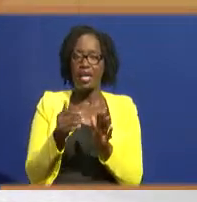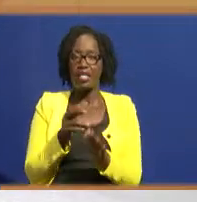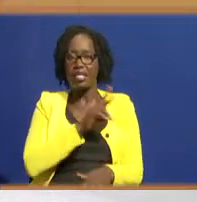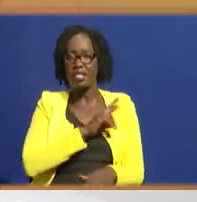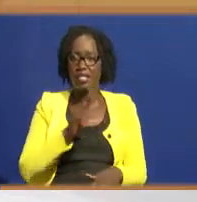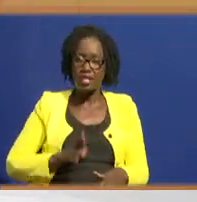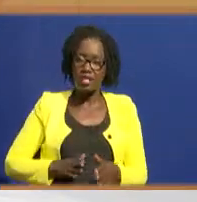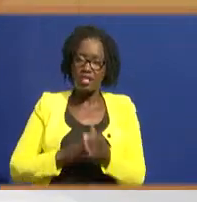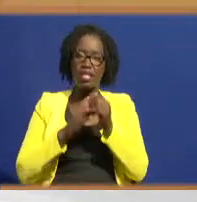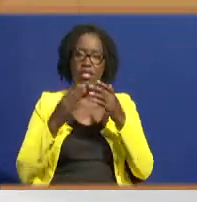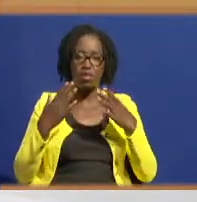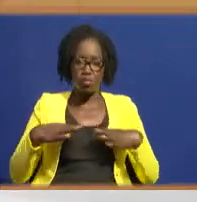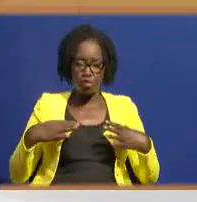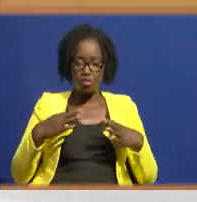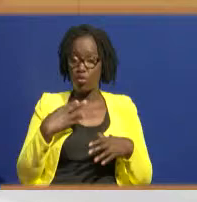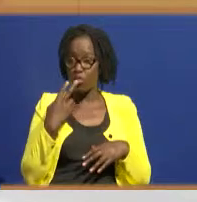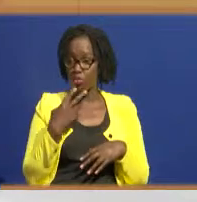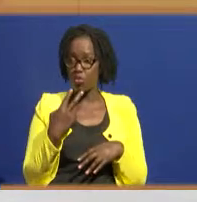religious people